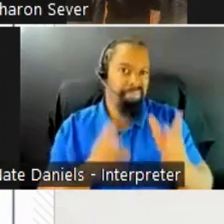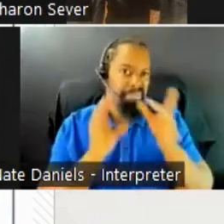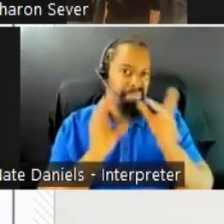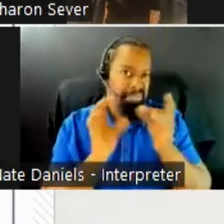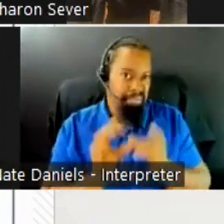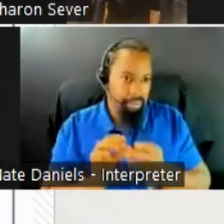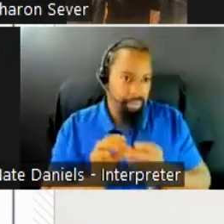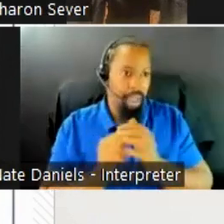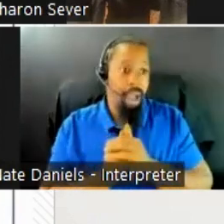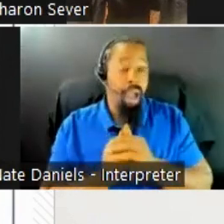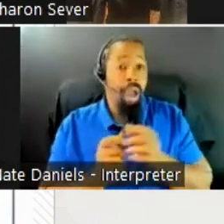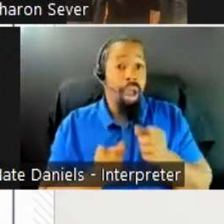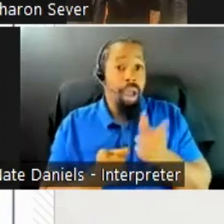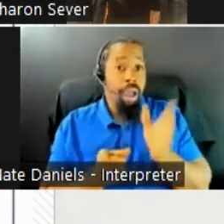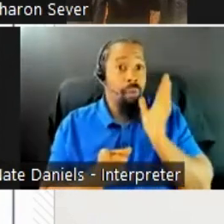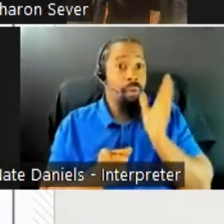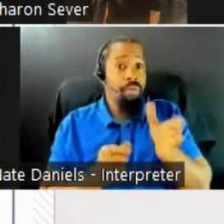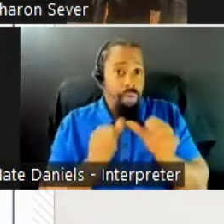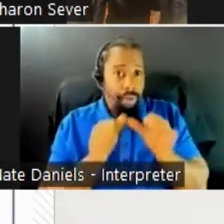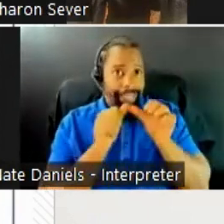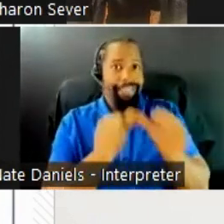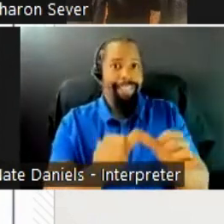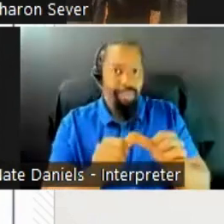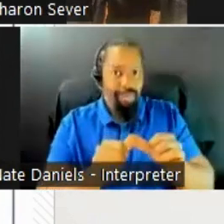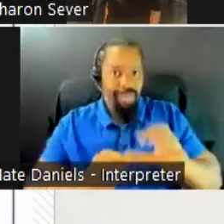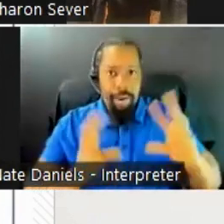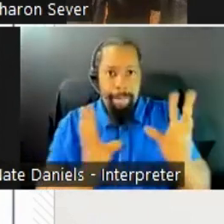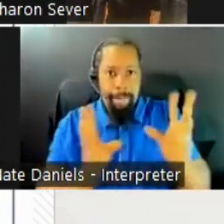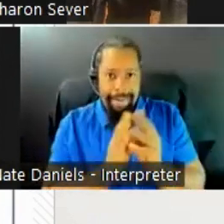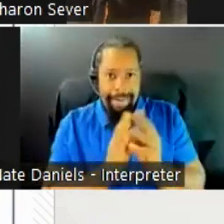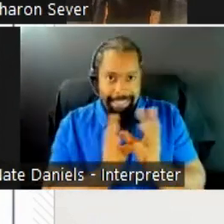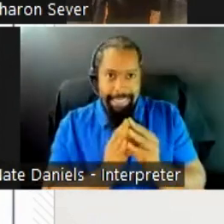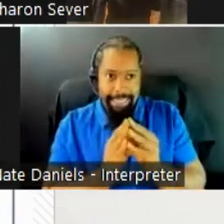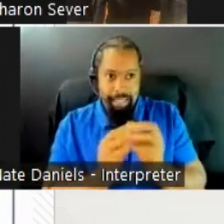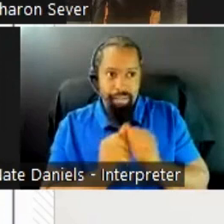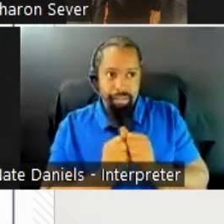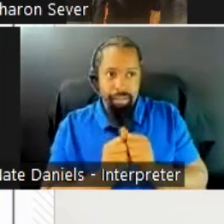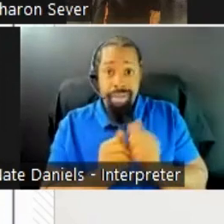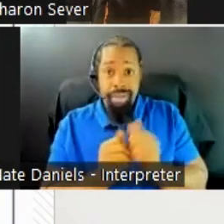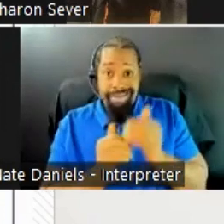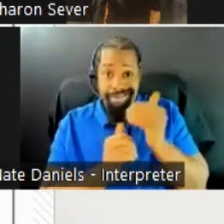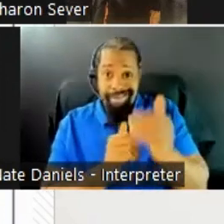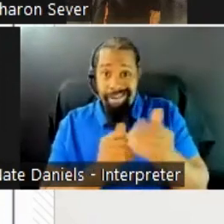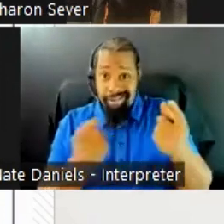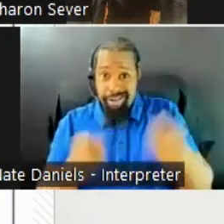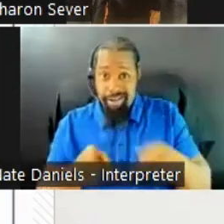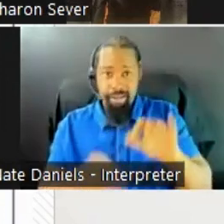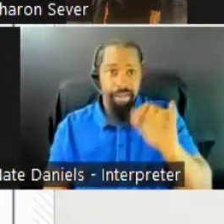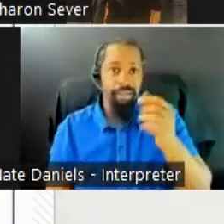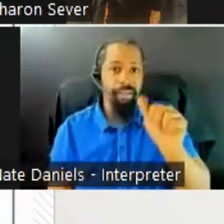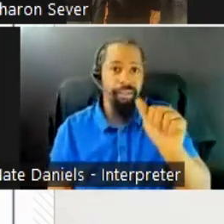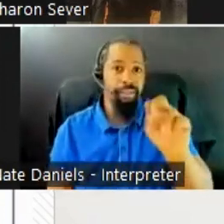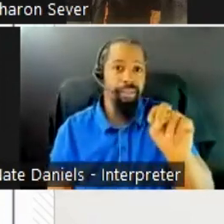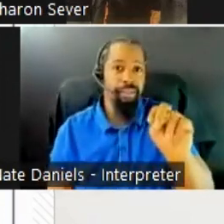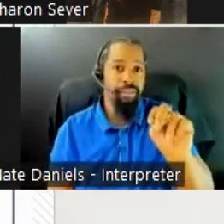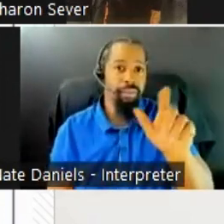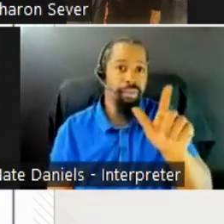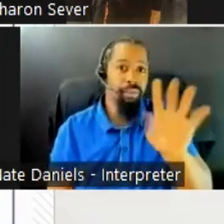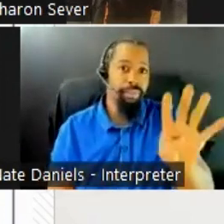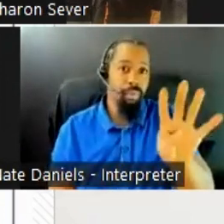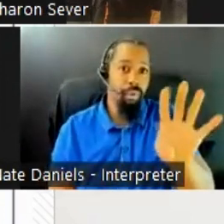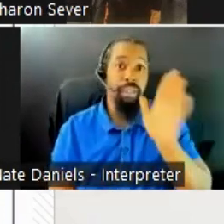webinars around this contest. And our next one will be January 24th. We're talking to a surgical